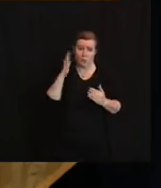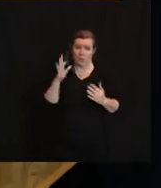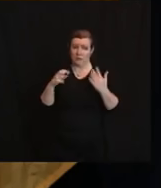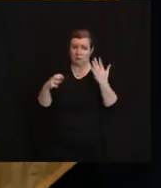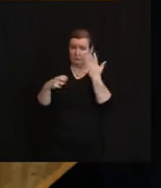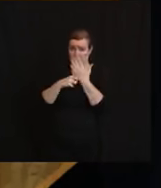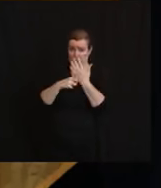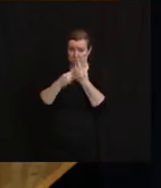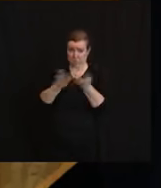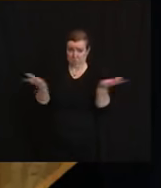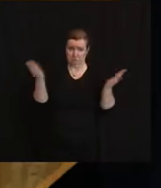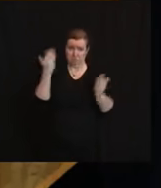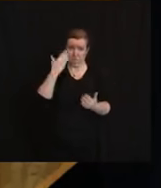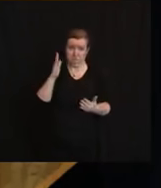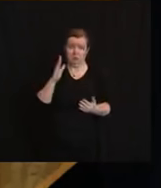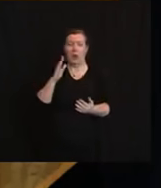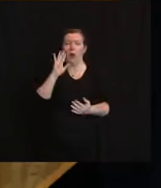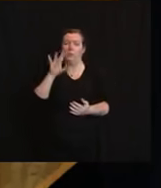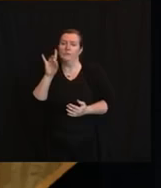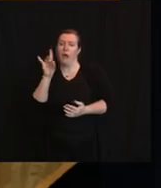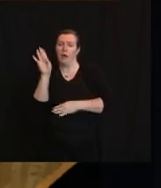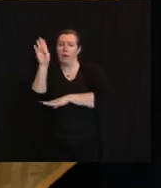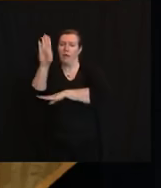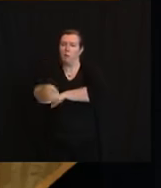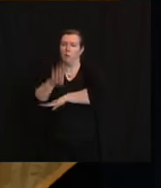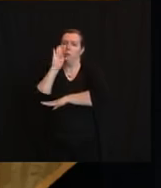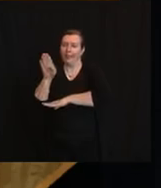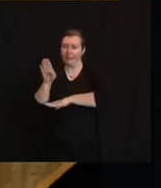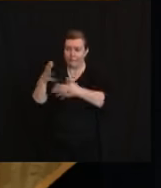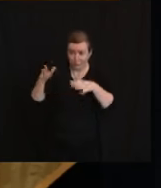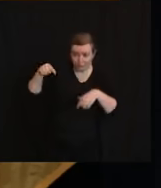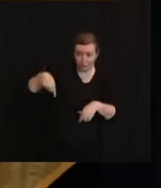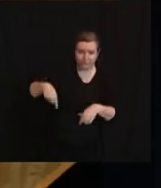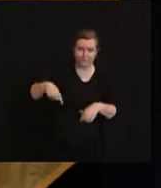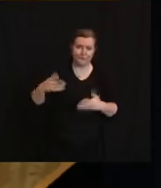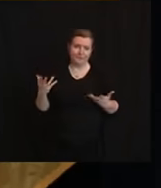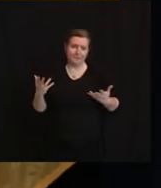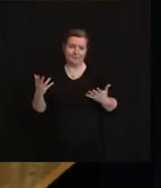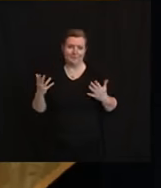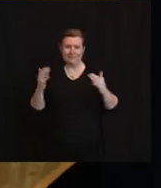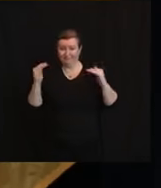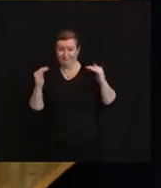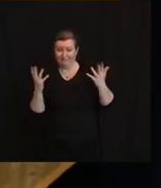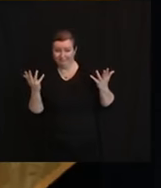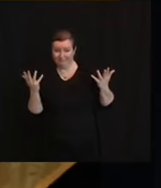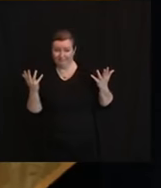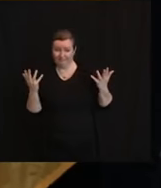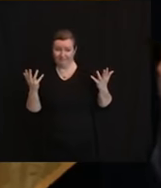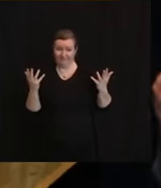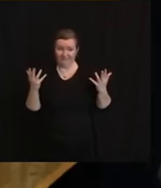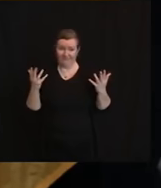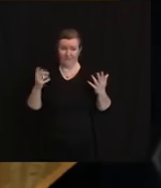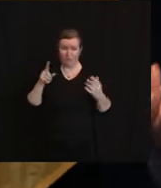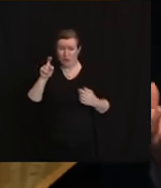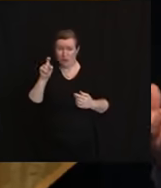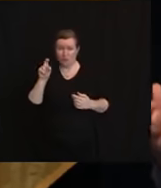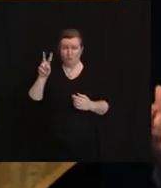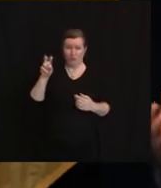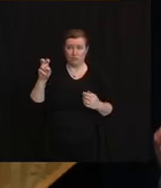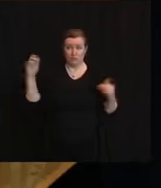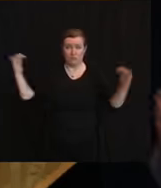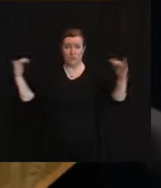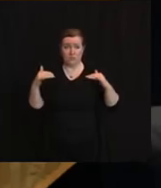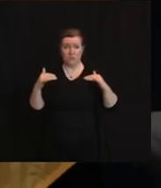the afternoon. But it is that balance of trying to interact with 100 or 200 people, if they're